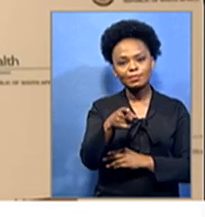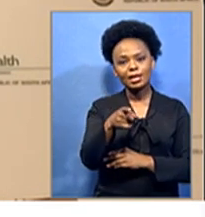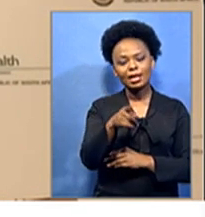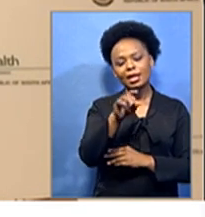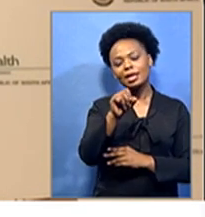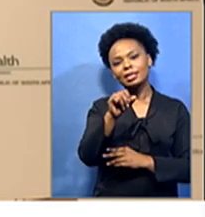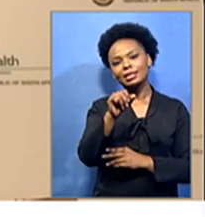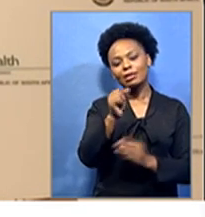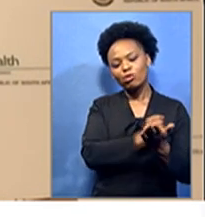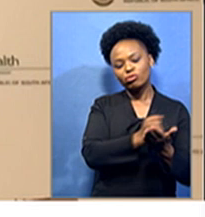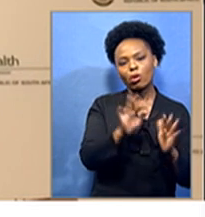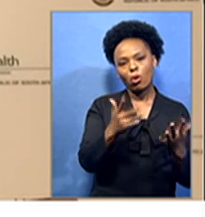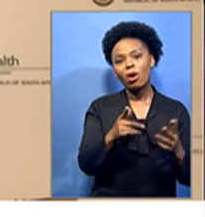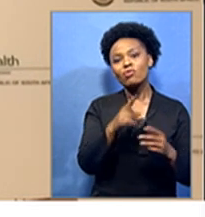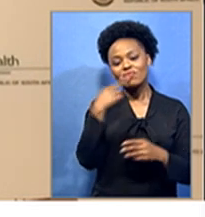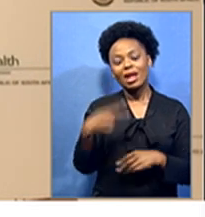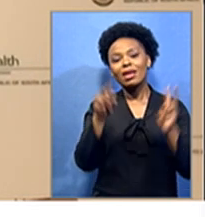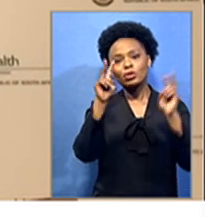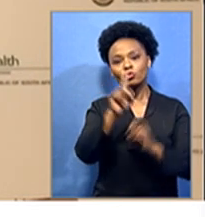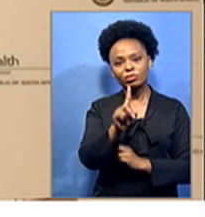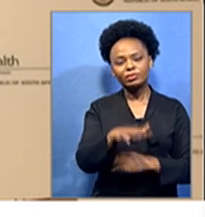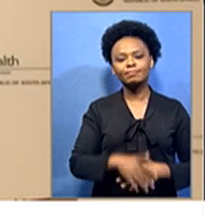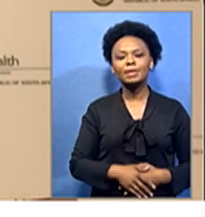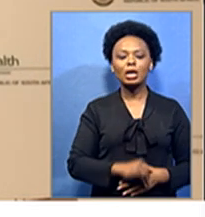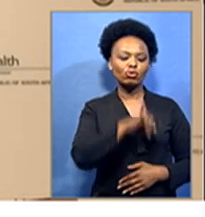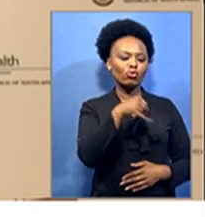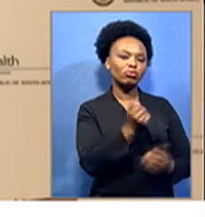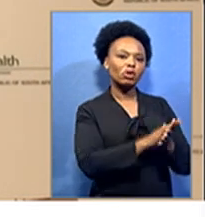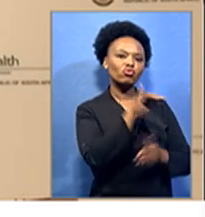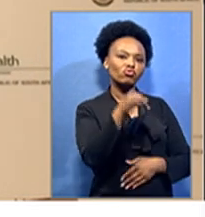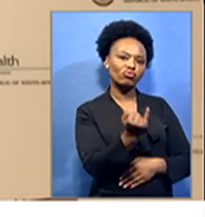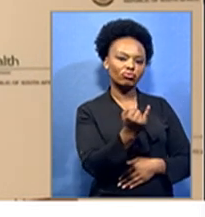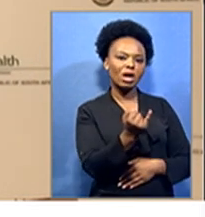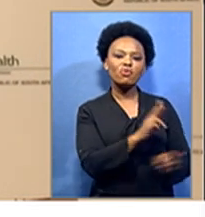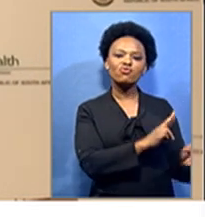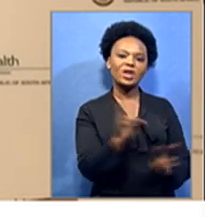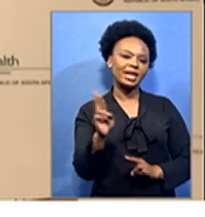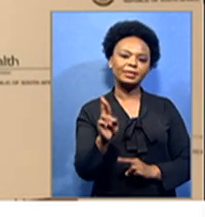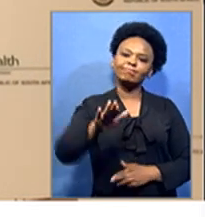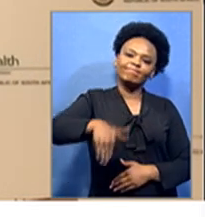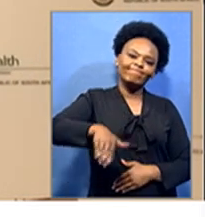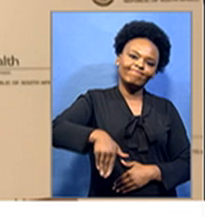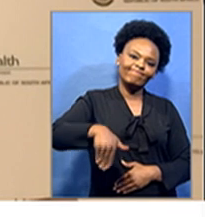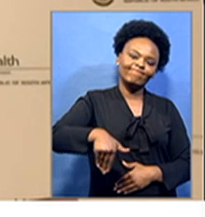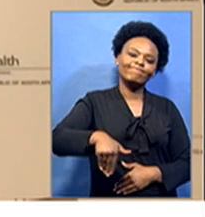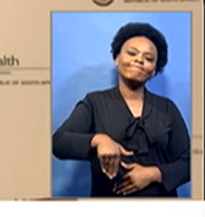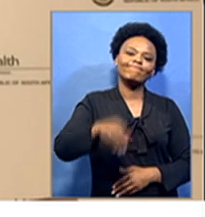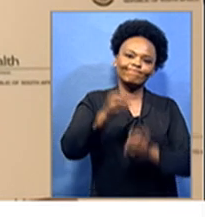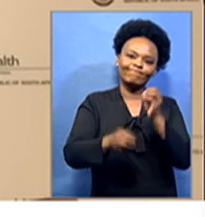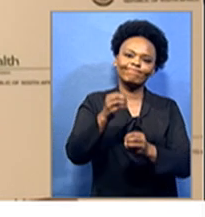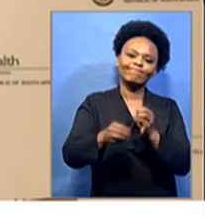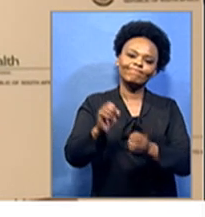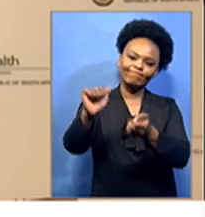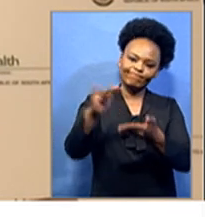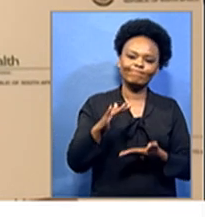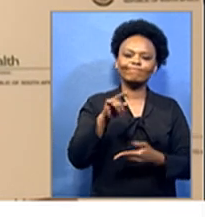issue was that Johnson & Johnson was not ready with their batch. They have not released them. They